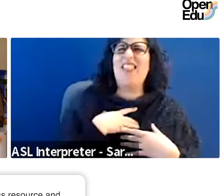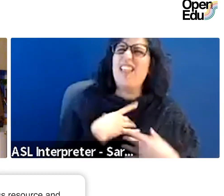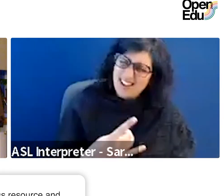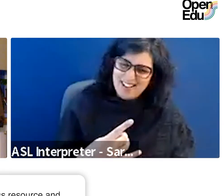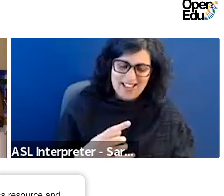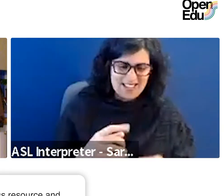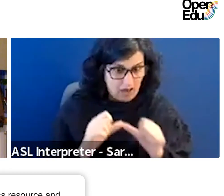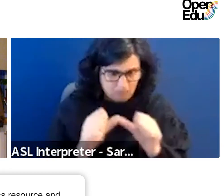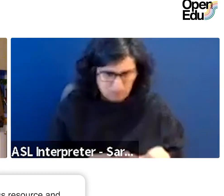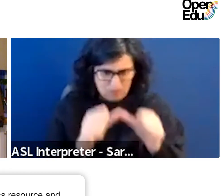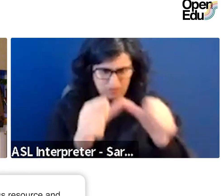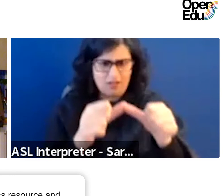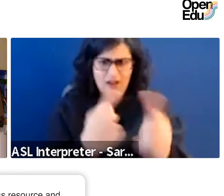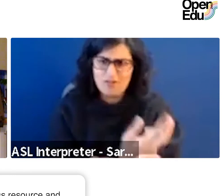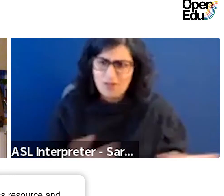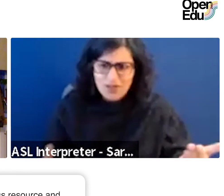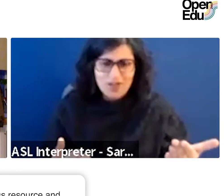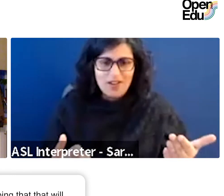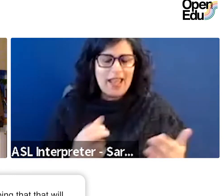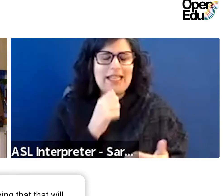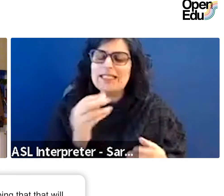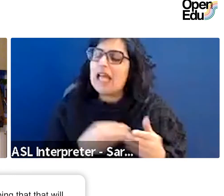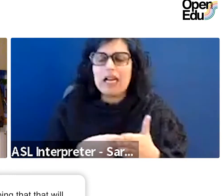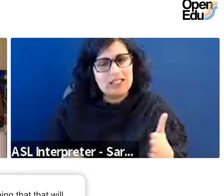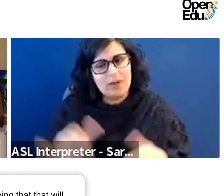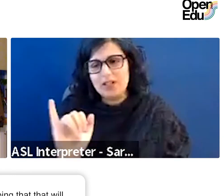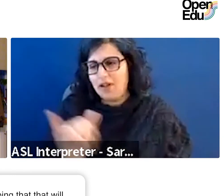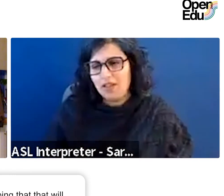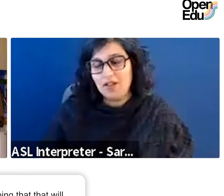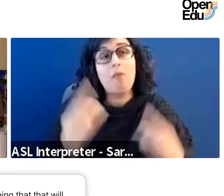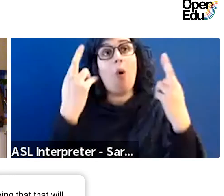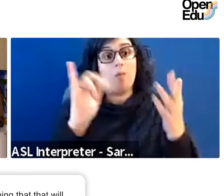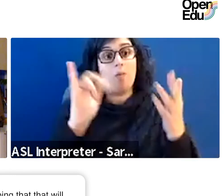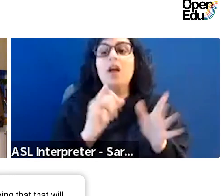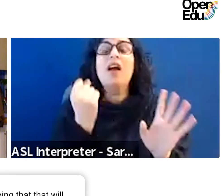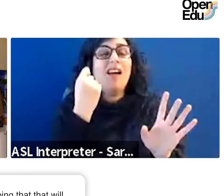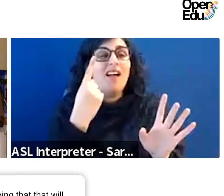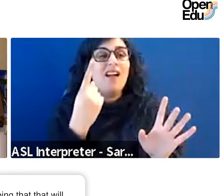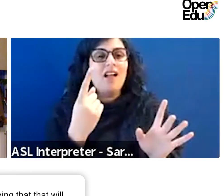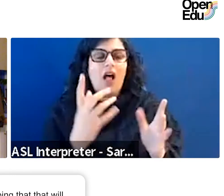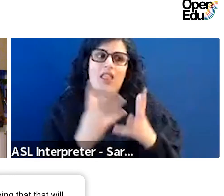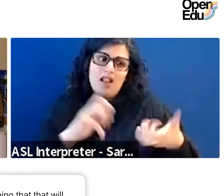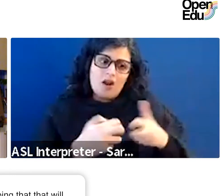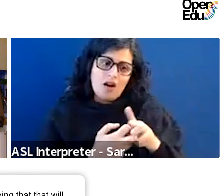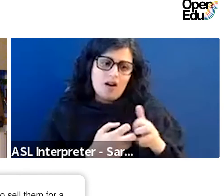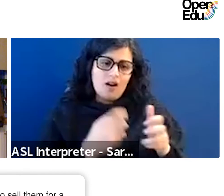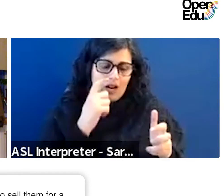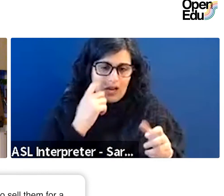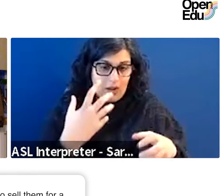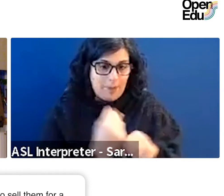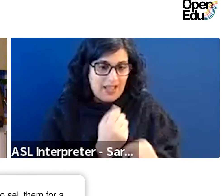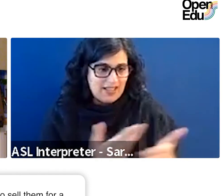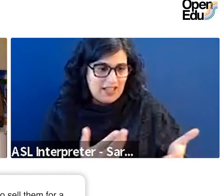endless resource, and inexpensive as well. So I'm hoping that will mean, because a lot of the trouble is, hand making things, you